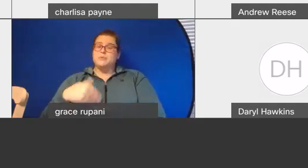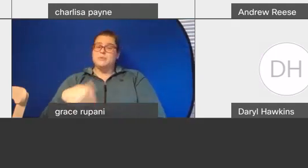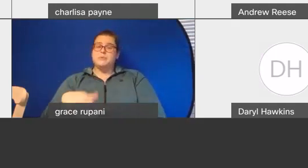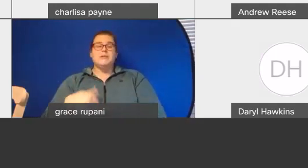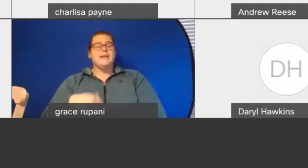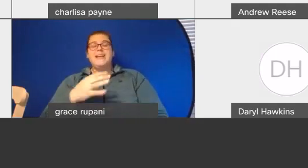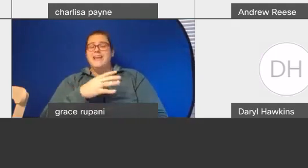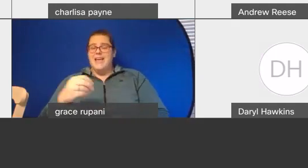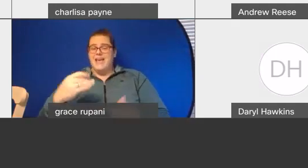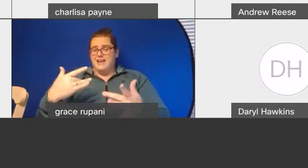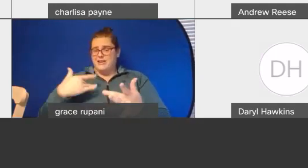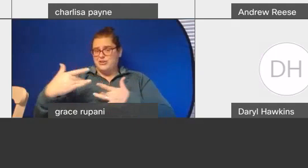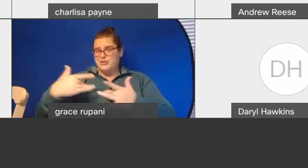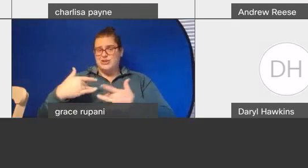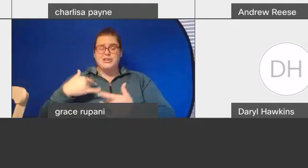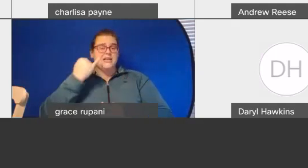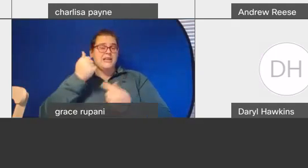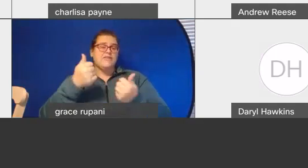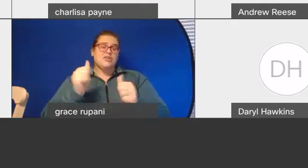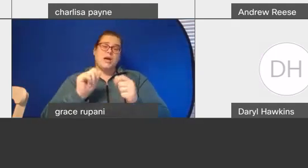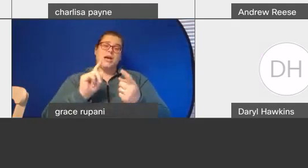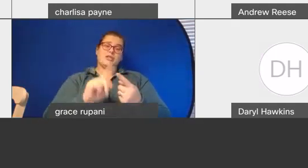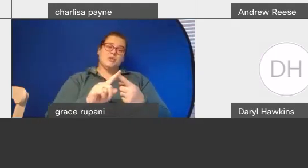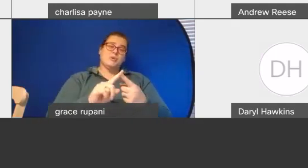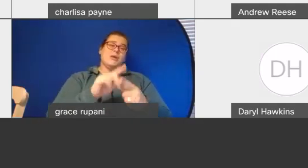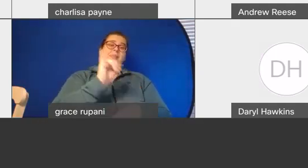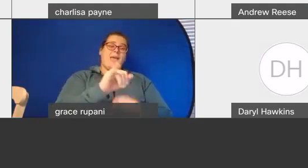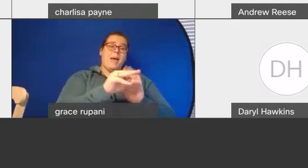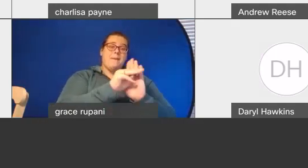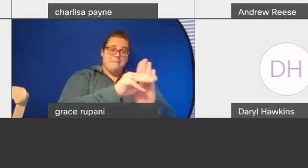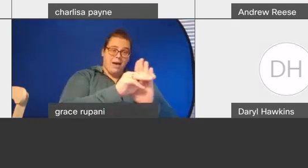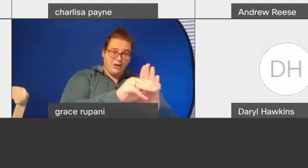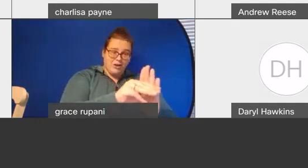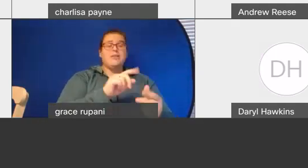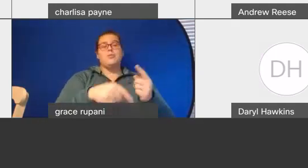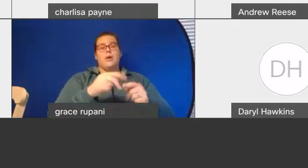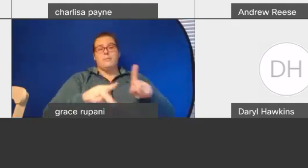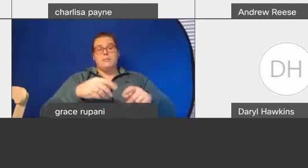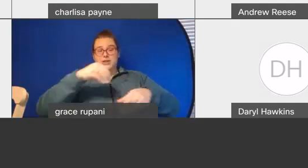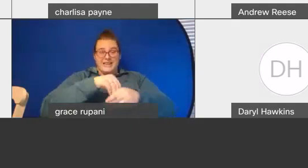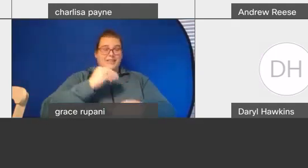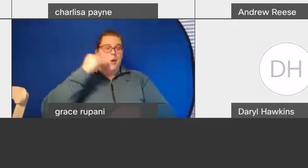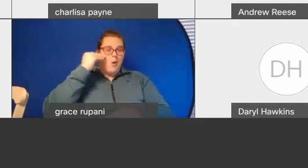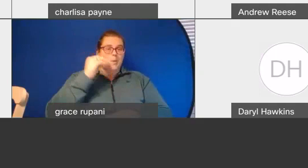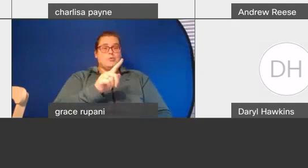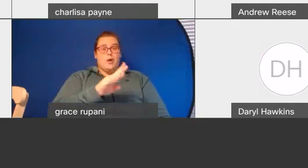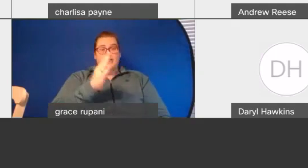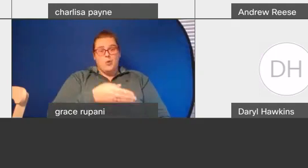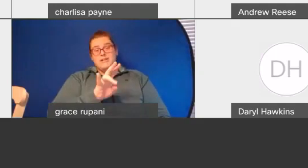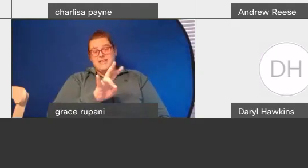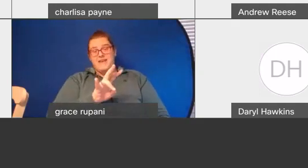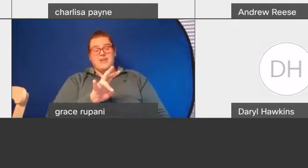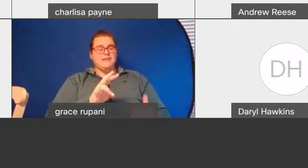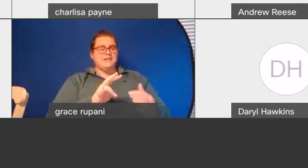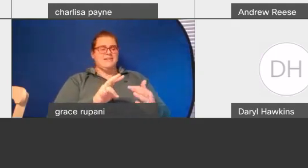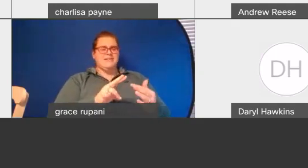try to transition from that model where people are there in the home 24 hours a day. How do